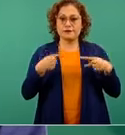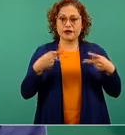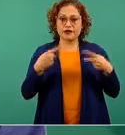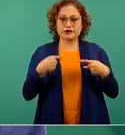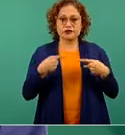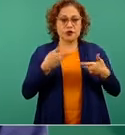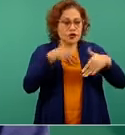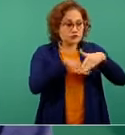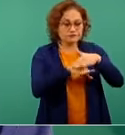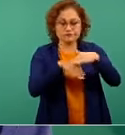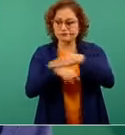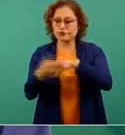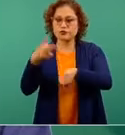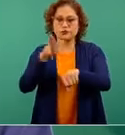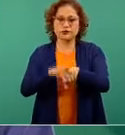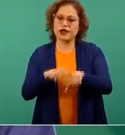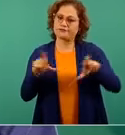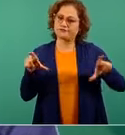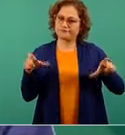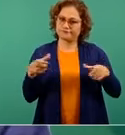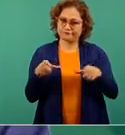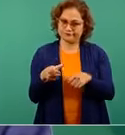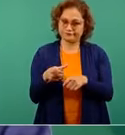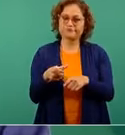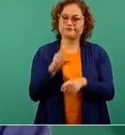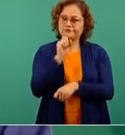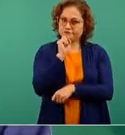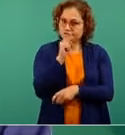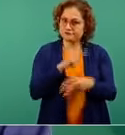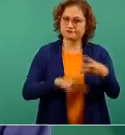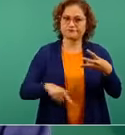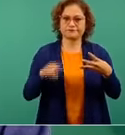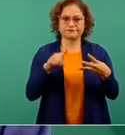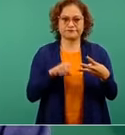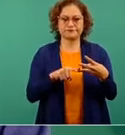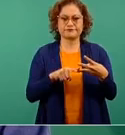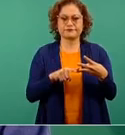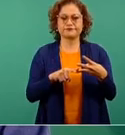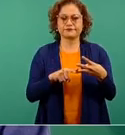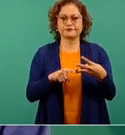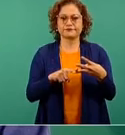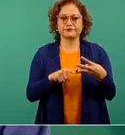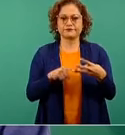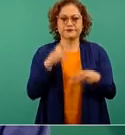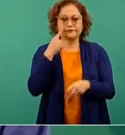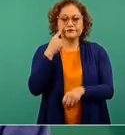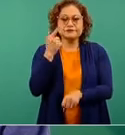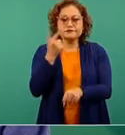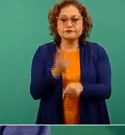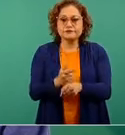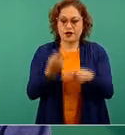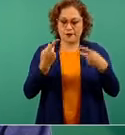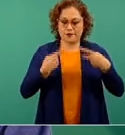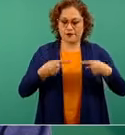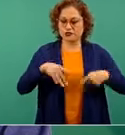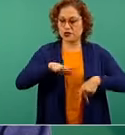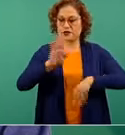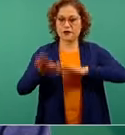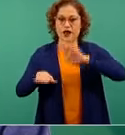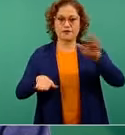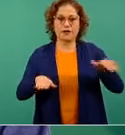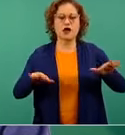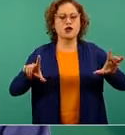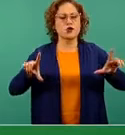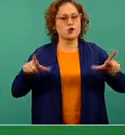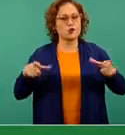to be hospitalized, and then, and this is the most important, a diminution of the mortality of the number of people that,